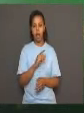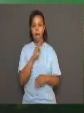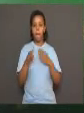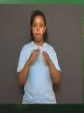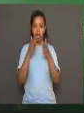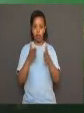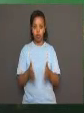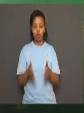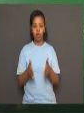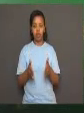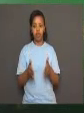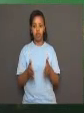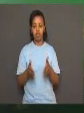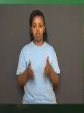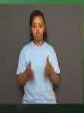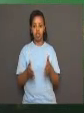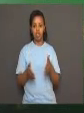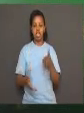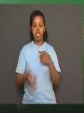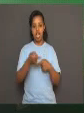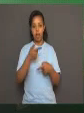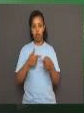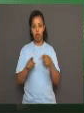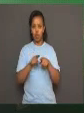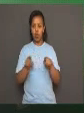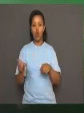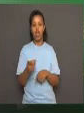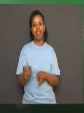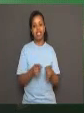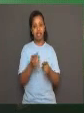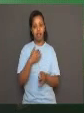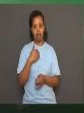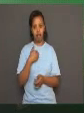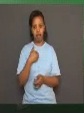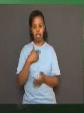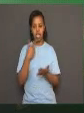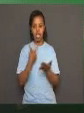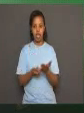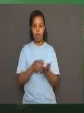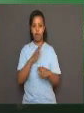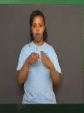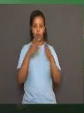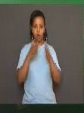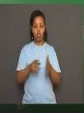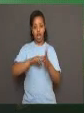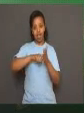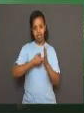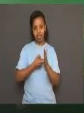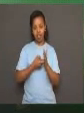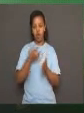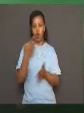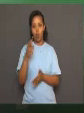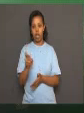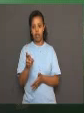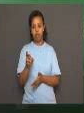Biologists have developed a special method known as a biological key